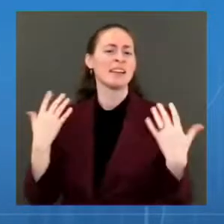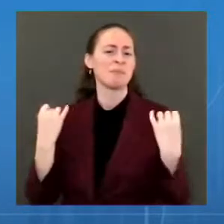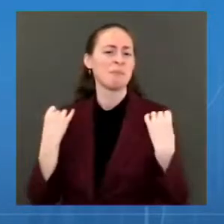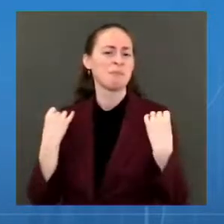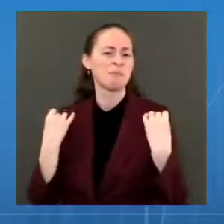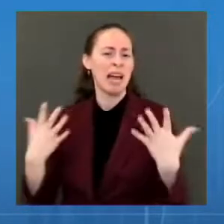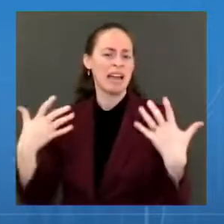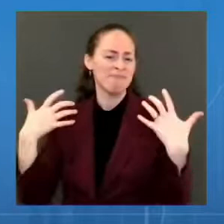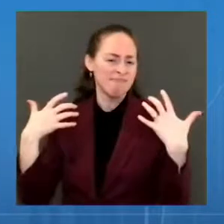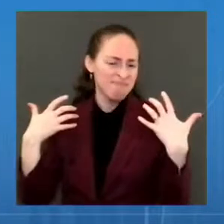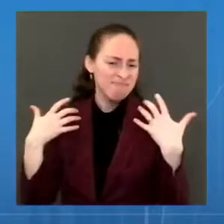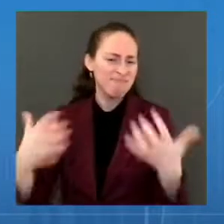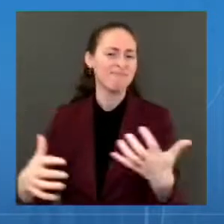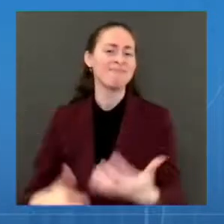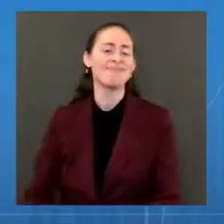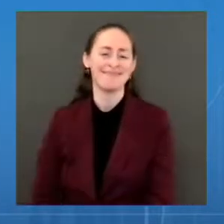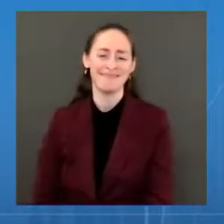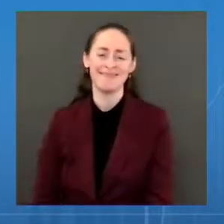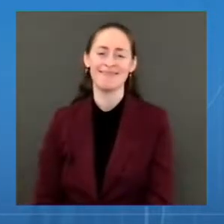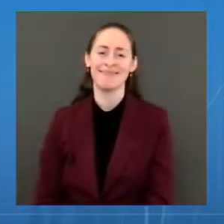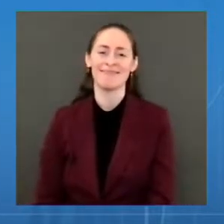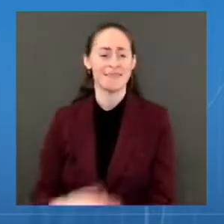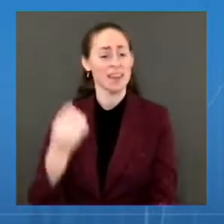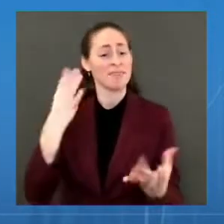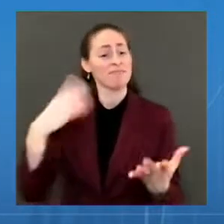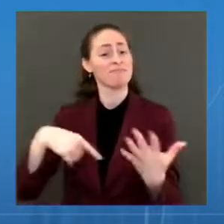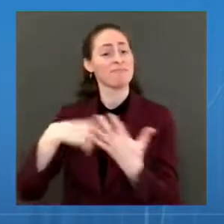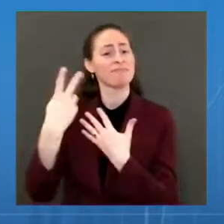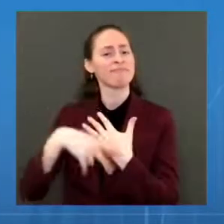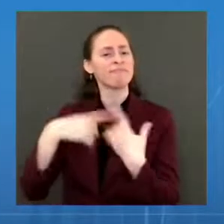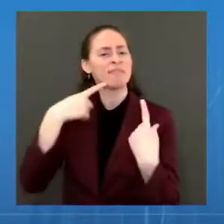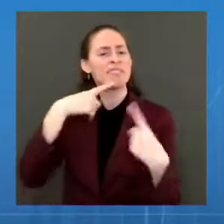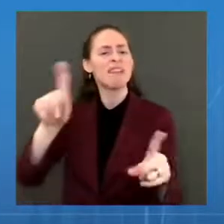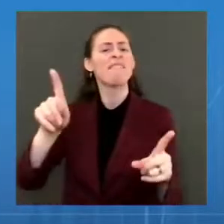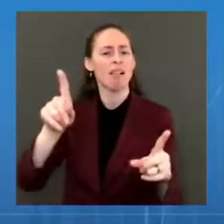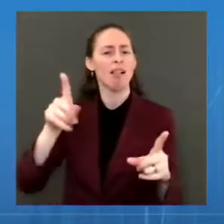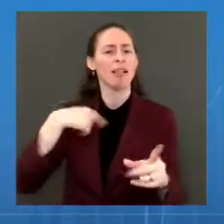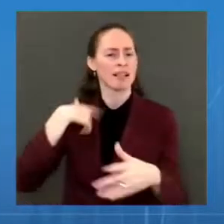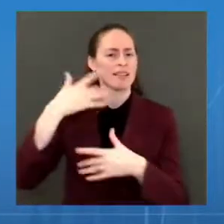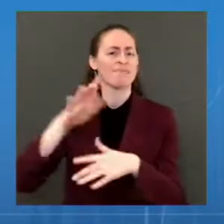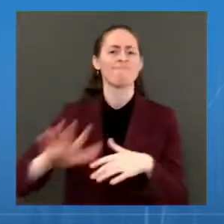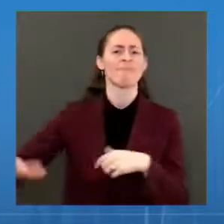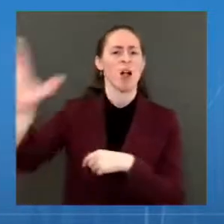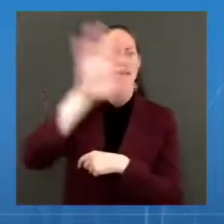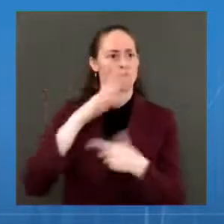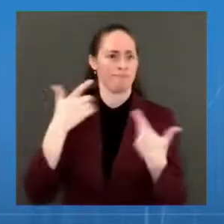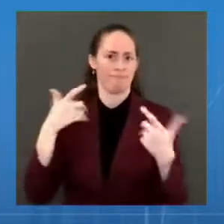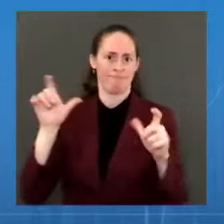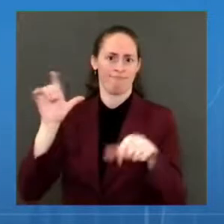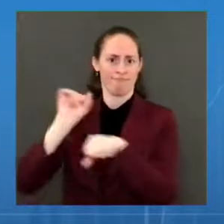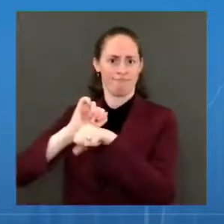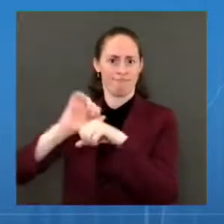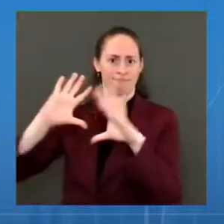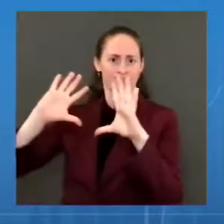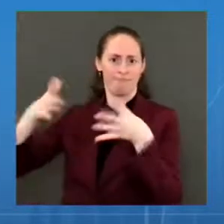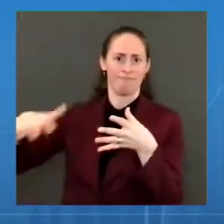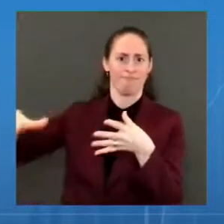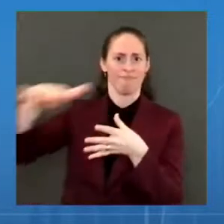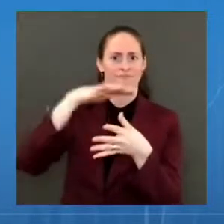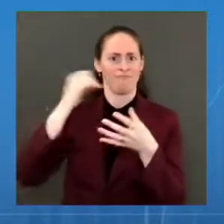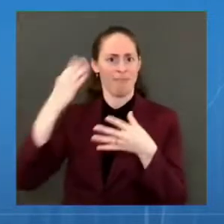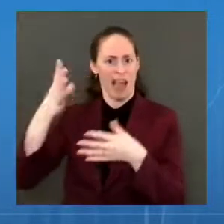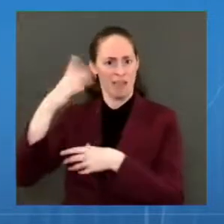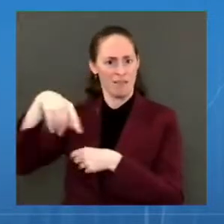So we are successfully implementing vaccination requirements for the largest workforce in the United States, with federal employees in every part of